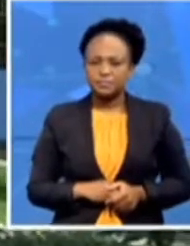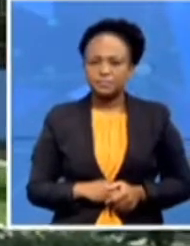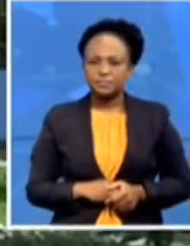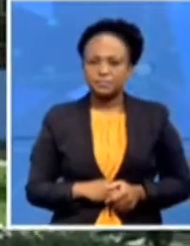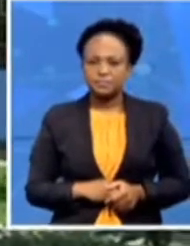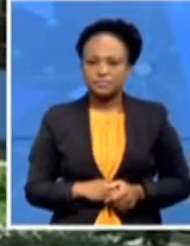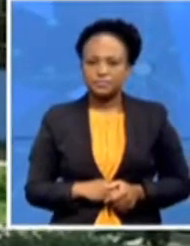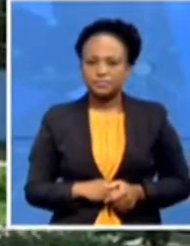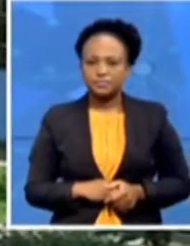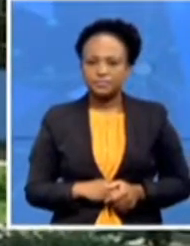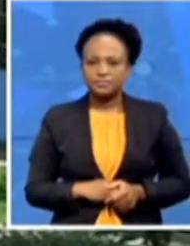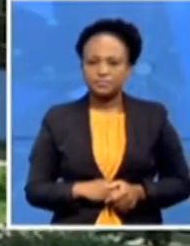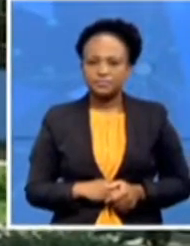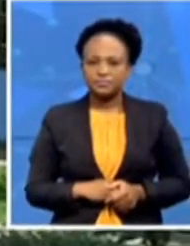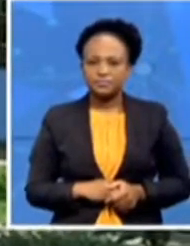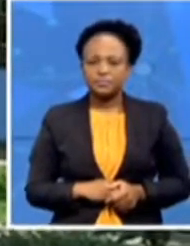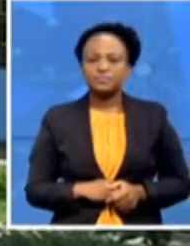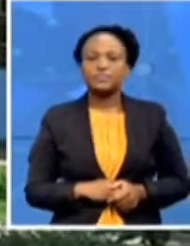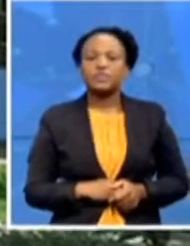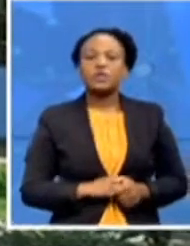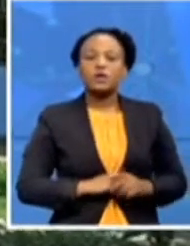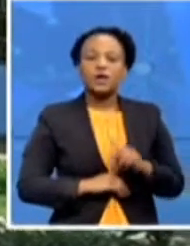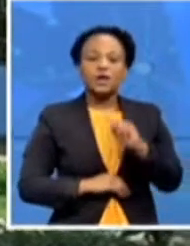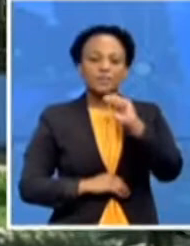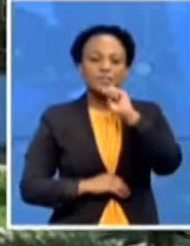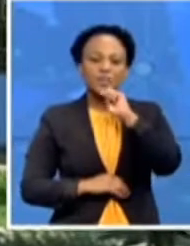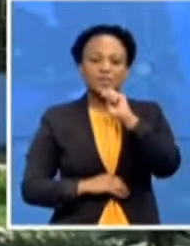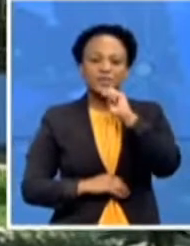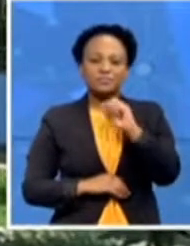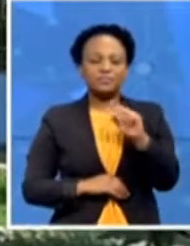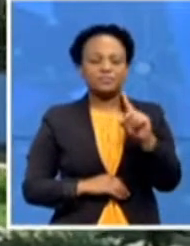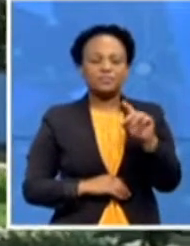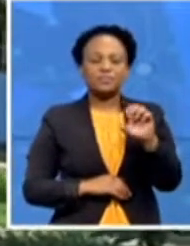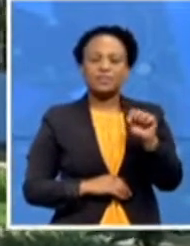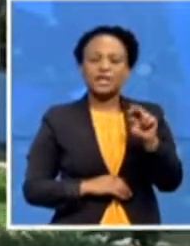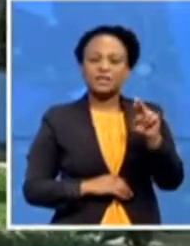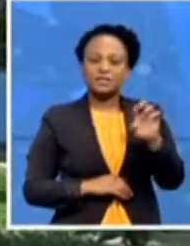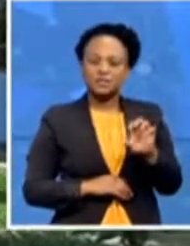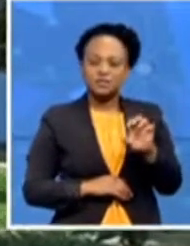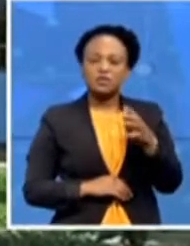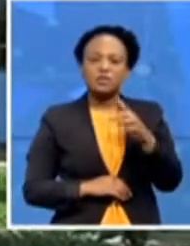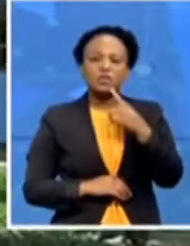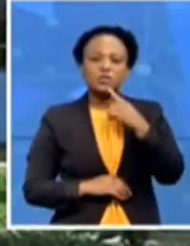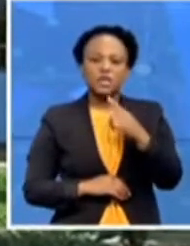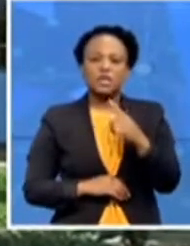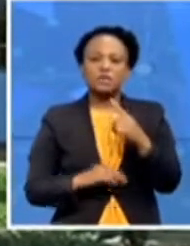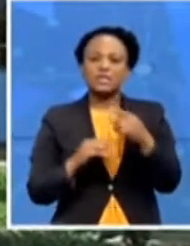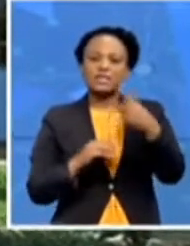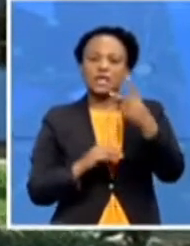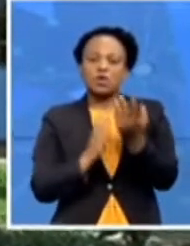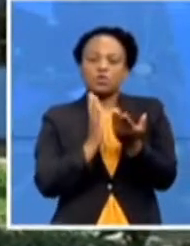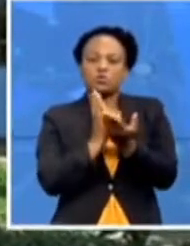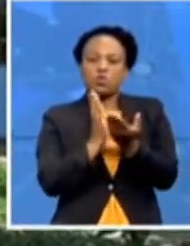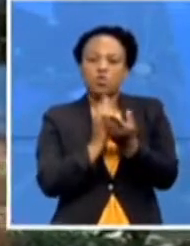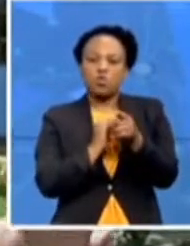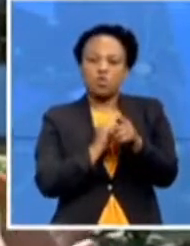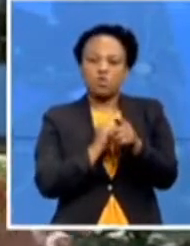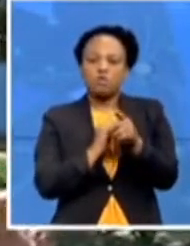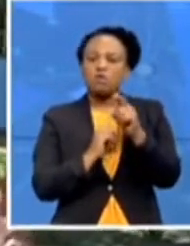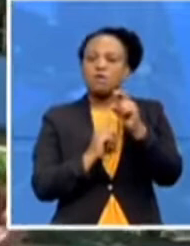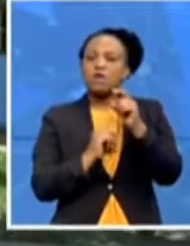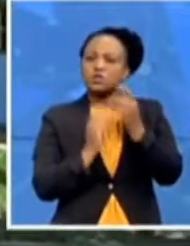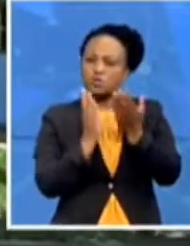Good morning, Desiree, and thank you. As you said, we are John Walton Secondary School here in Kariega. It's one of the oldest standing schools in the town that stem, all the way